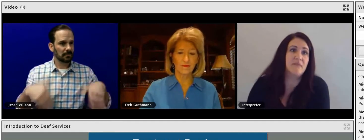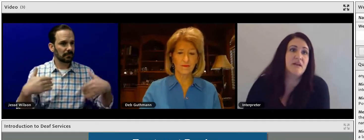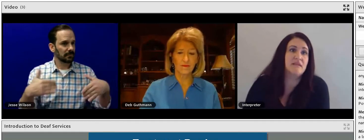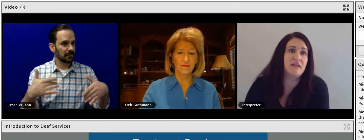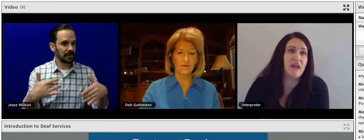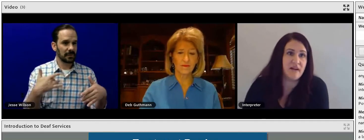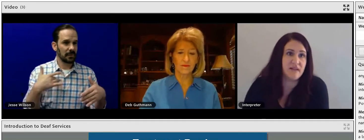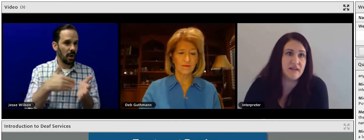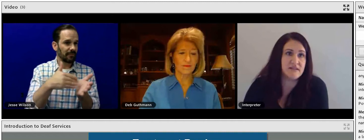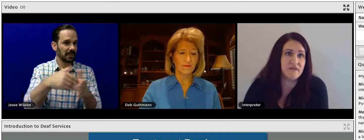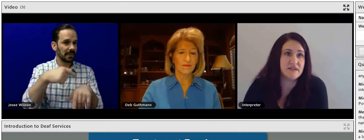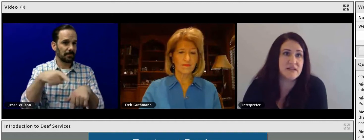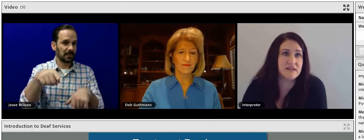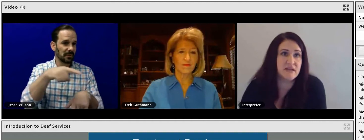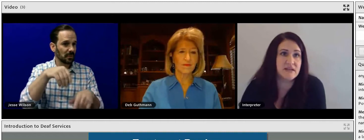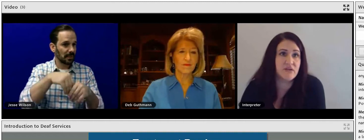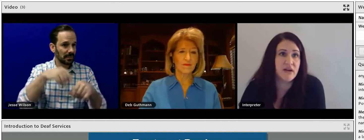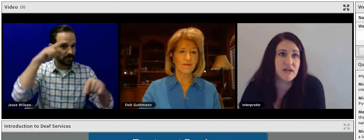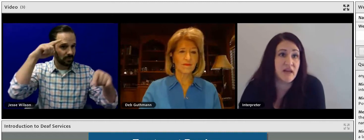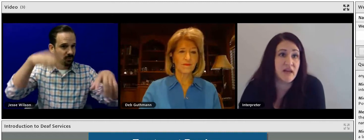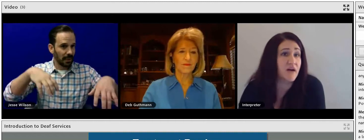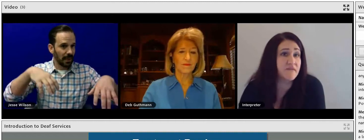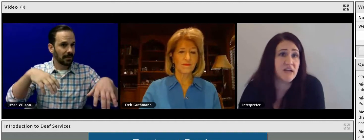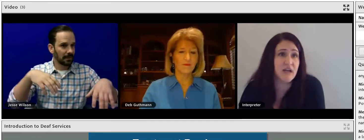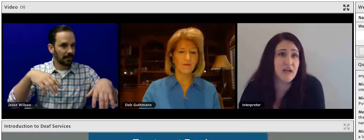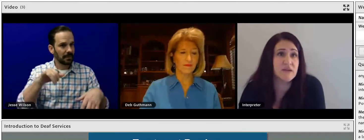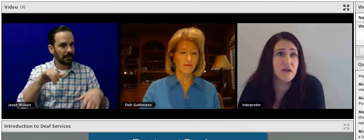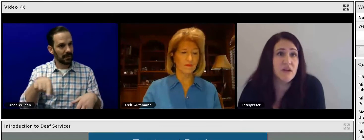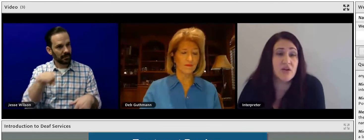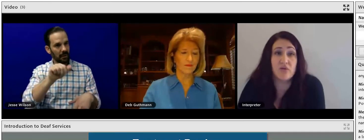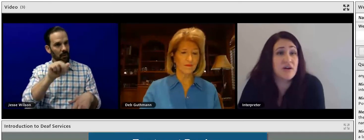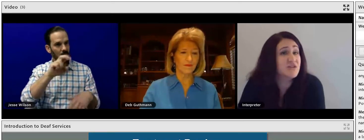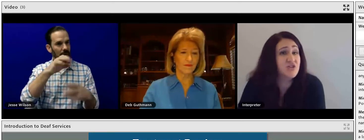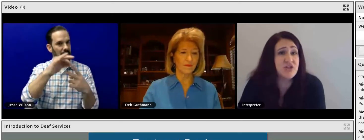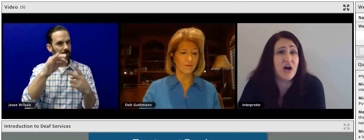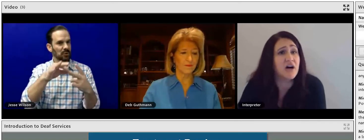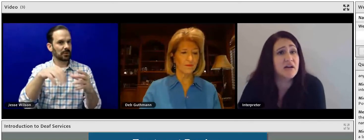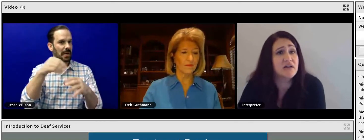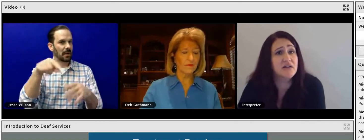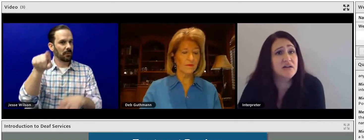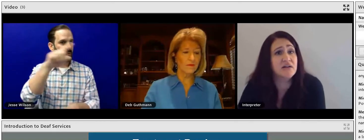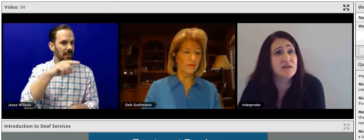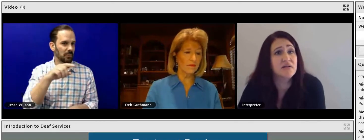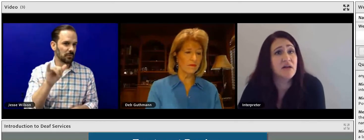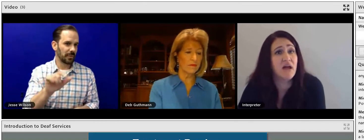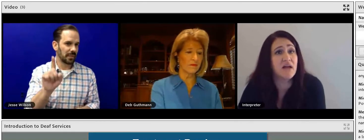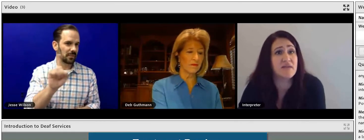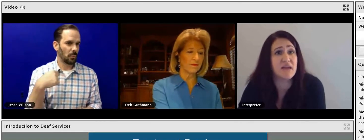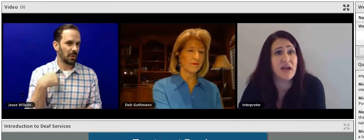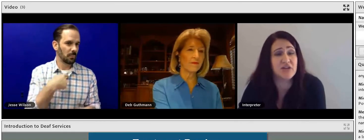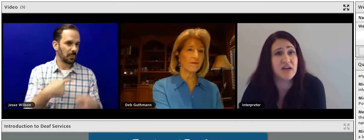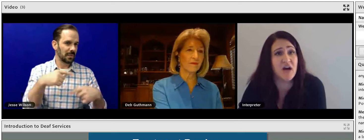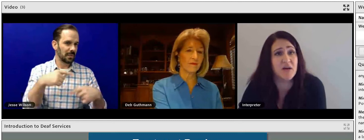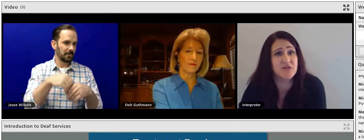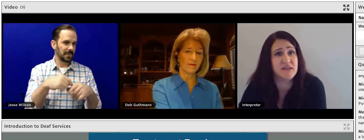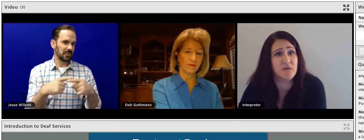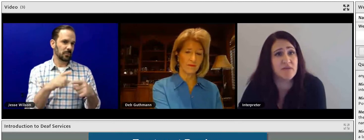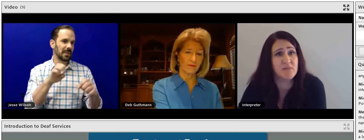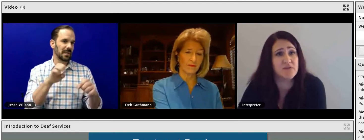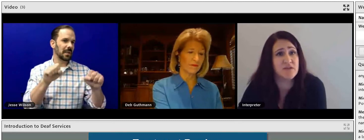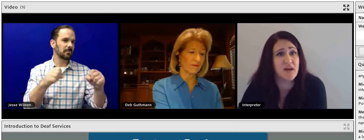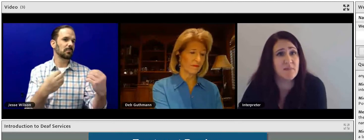do access them and finally get services, it's a great thing. And oftentimes, they're in shock that